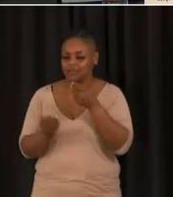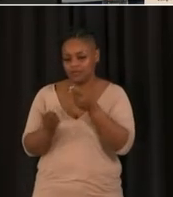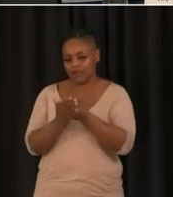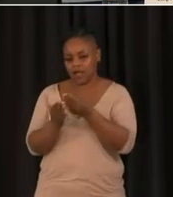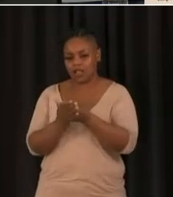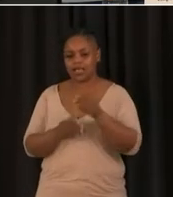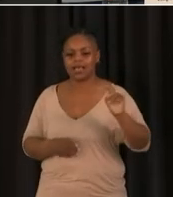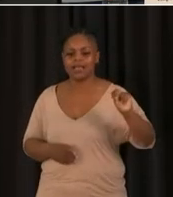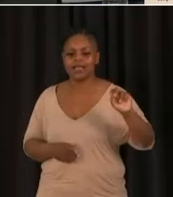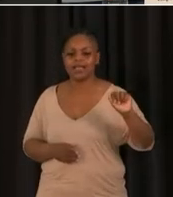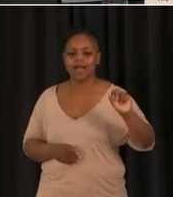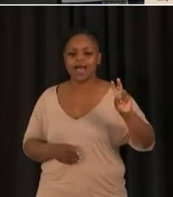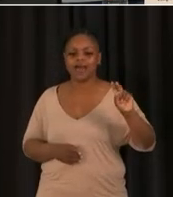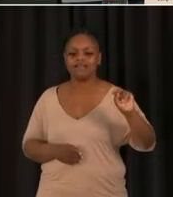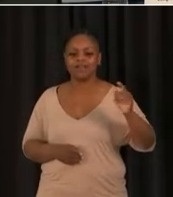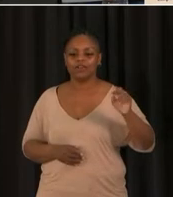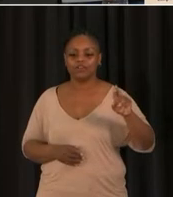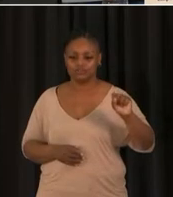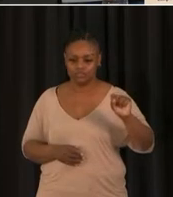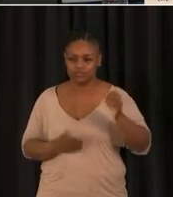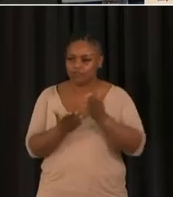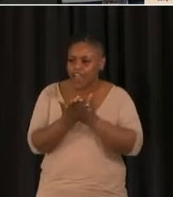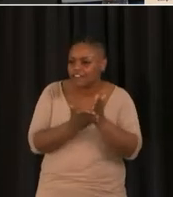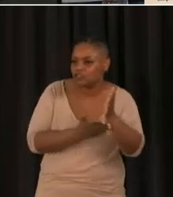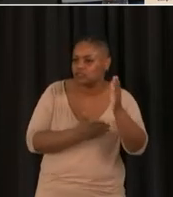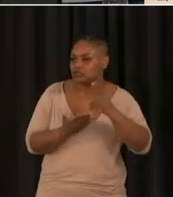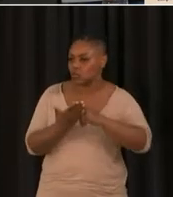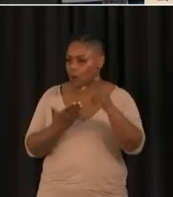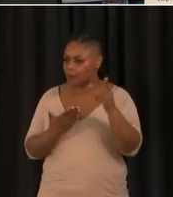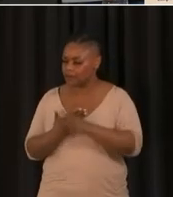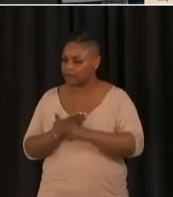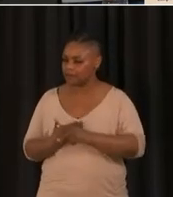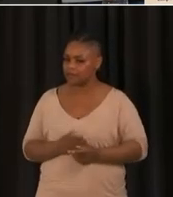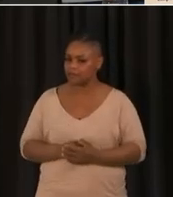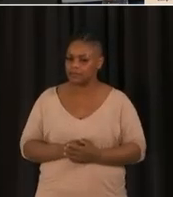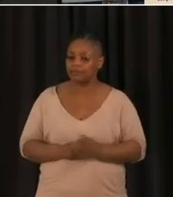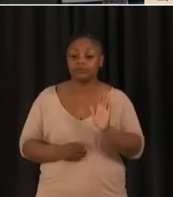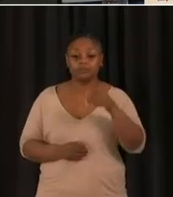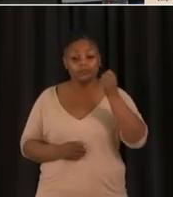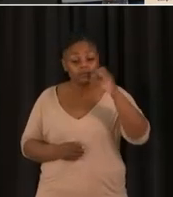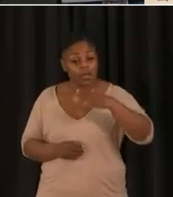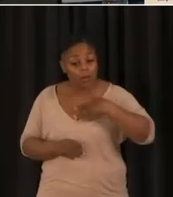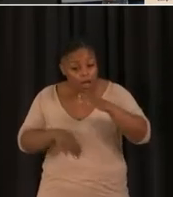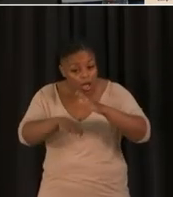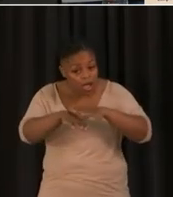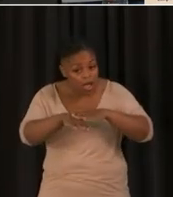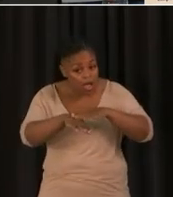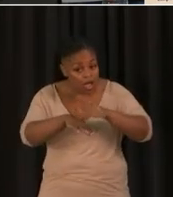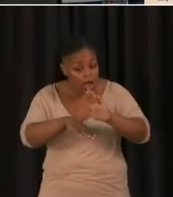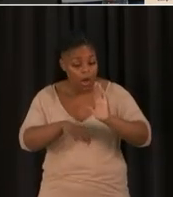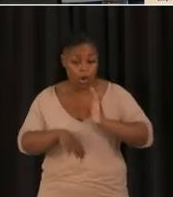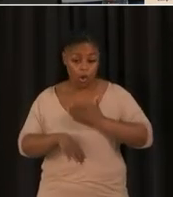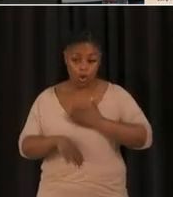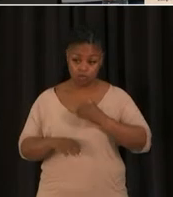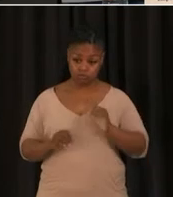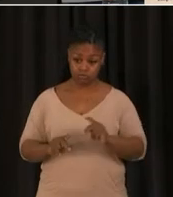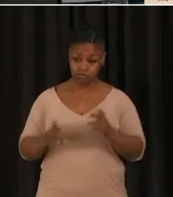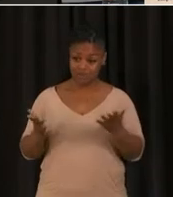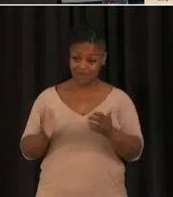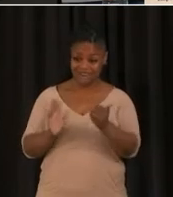the tax space. And so if you have not filed your taxes yet, please do so. It's by April 15th that you need to